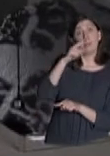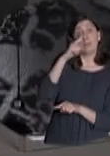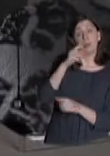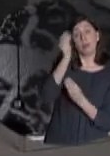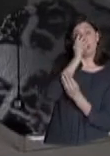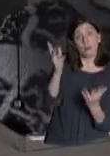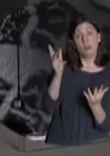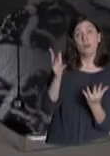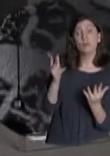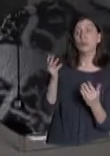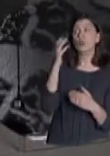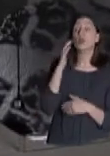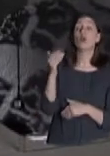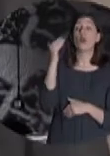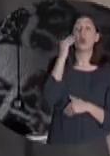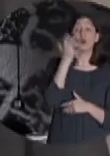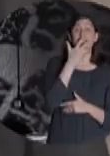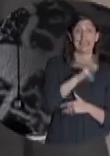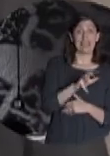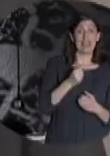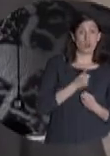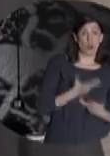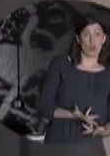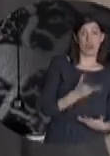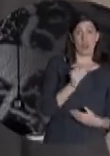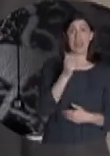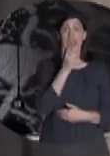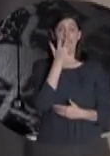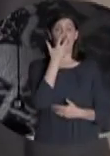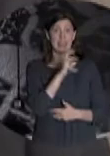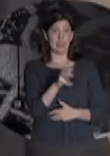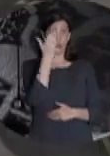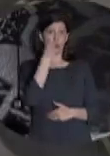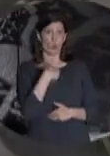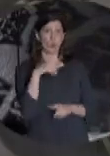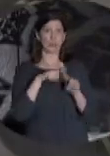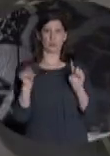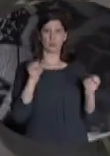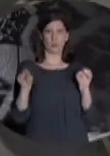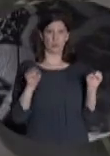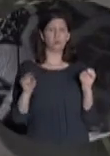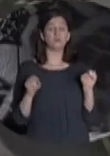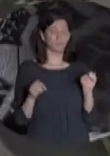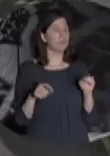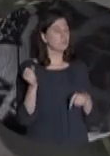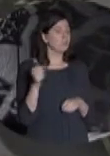heat? Because I know there's like heat exhaustion and there's heat strokes. Sure, absolutely. What are those differences? Yeah,